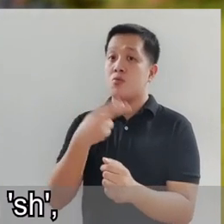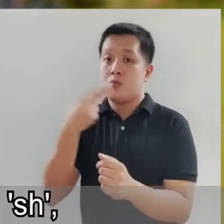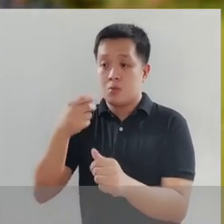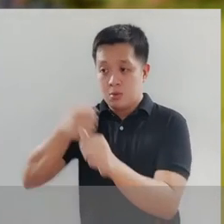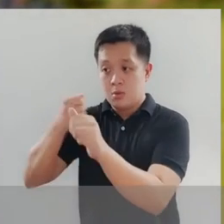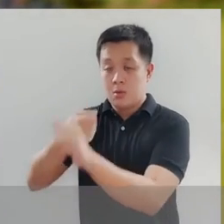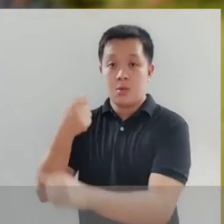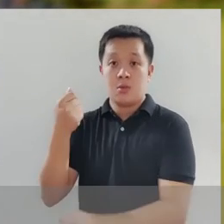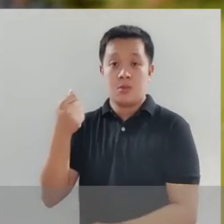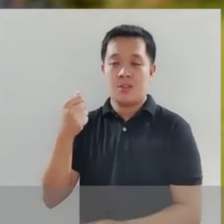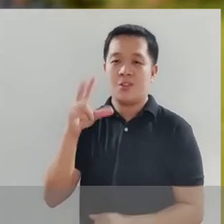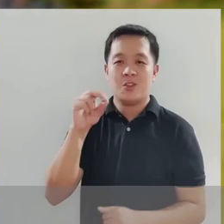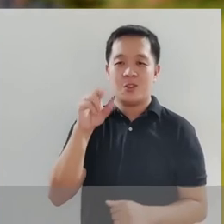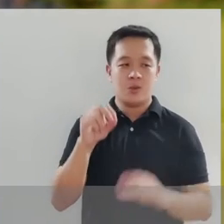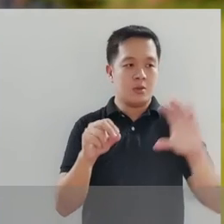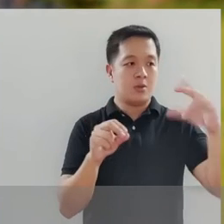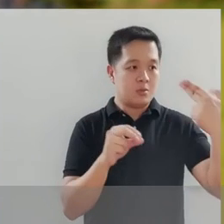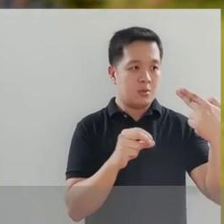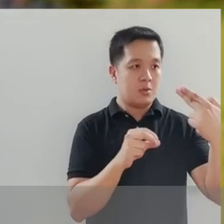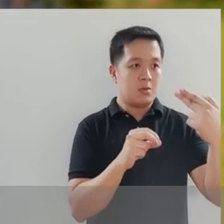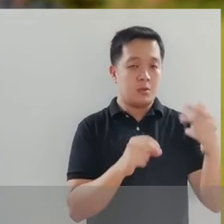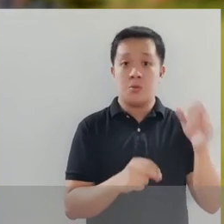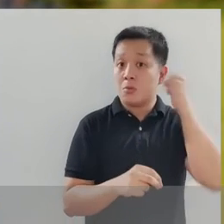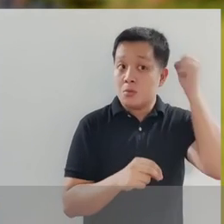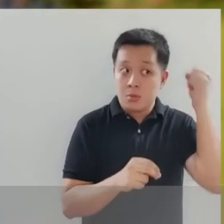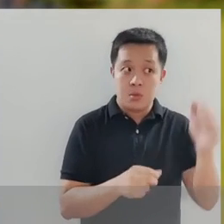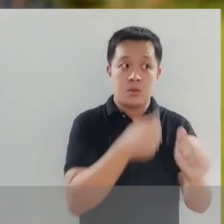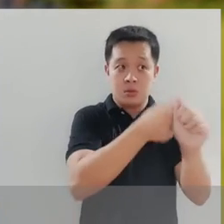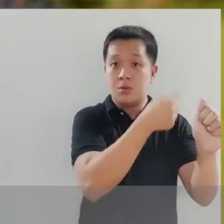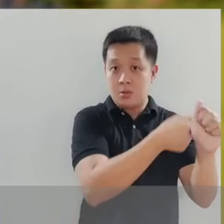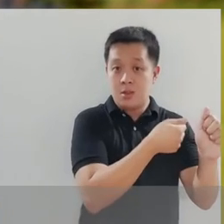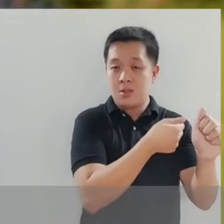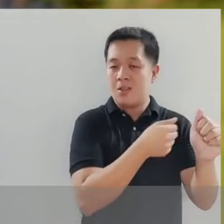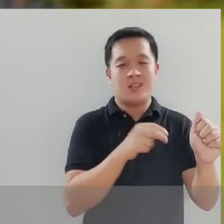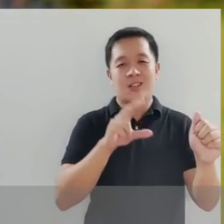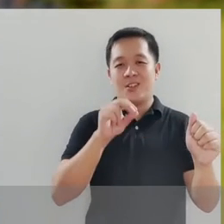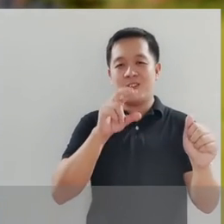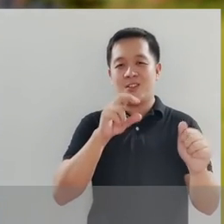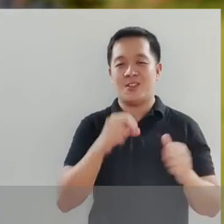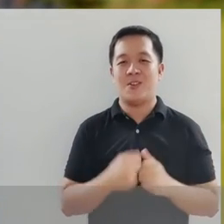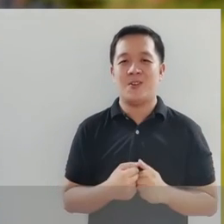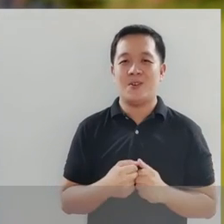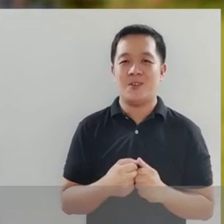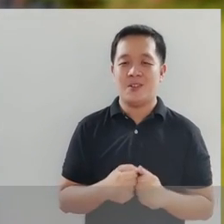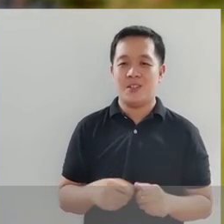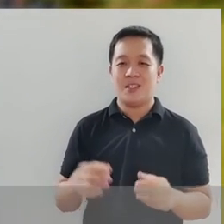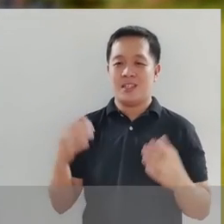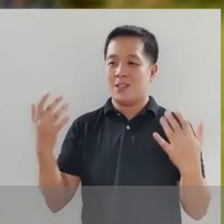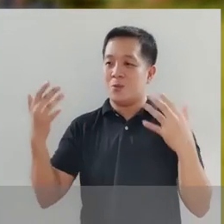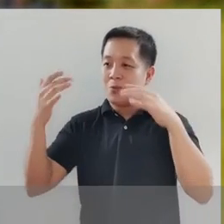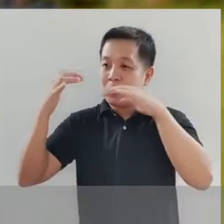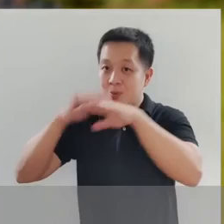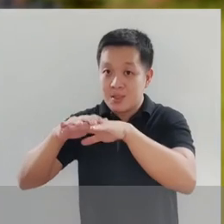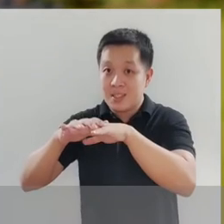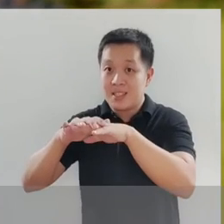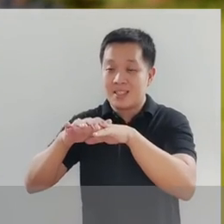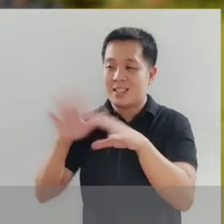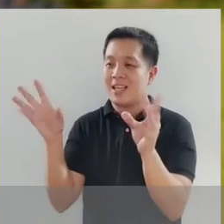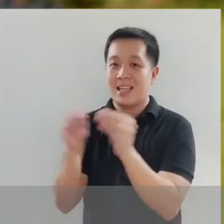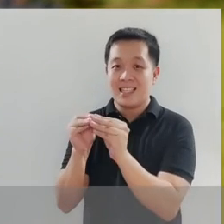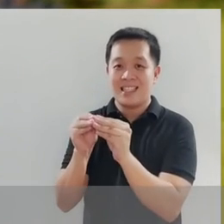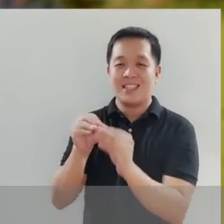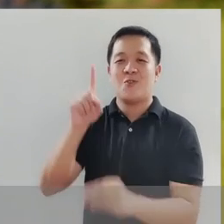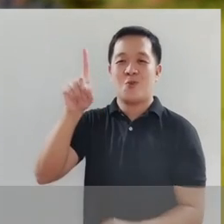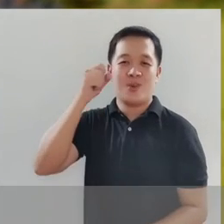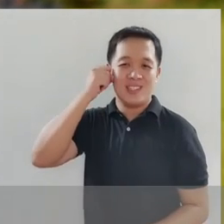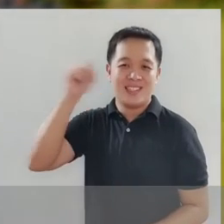SH and the C and the H individually in CH. Instead, you make only one sound,